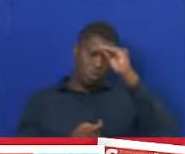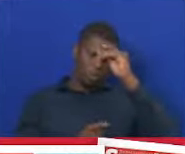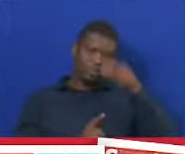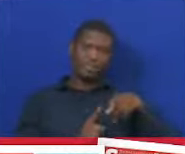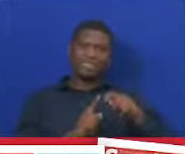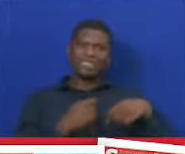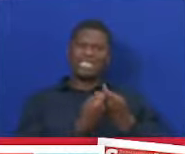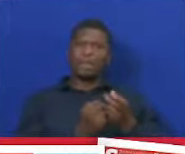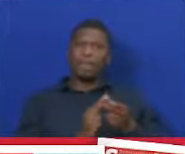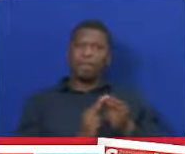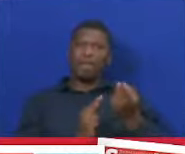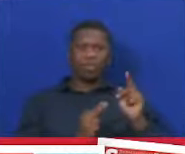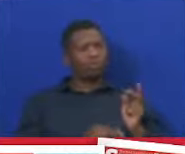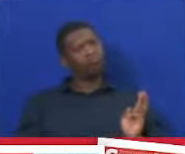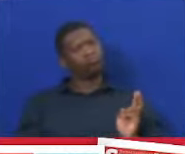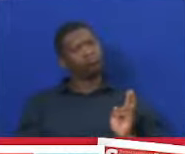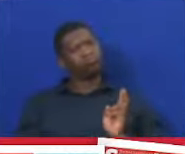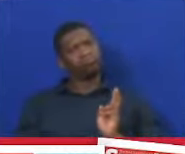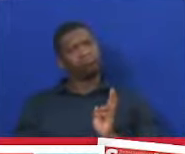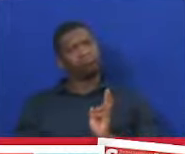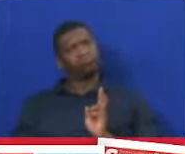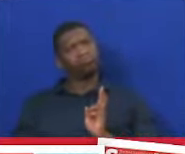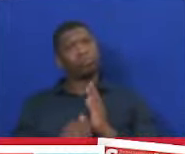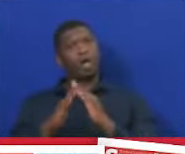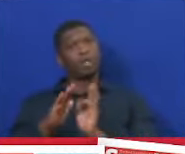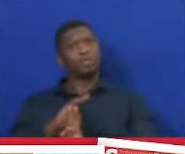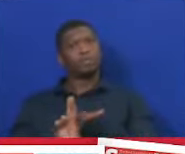to the main bedroom,